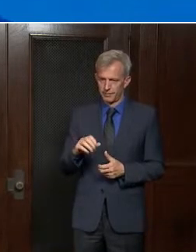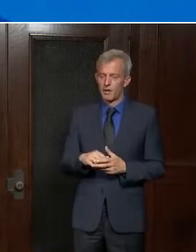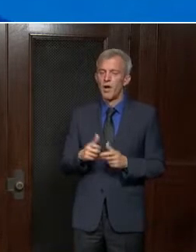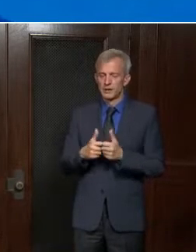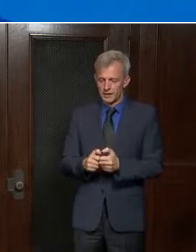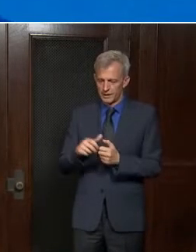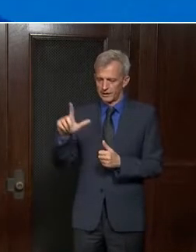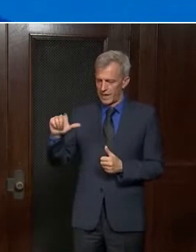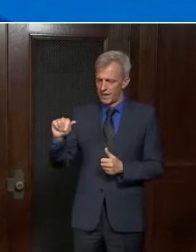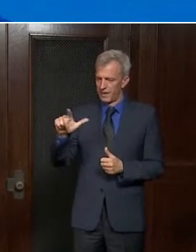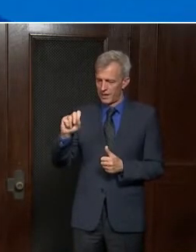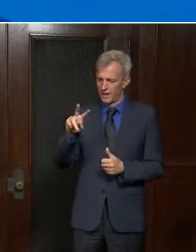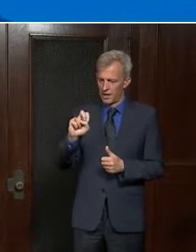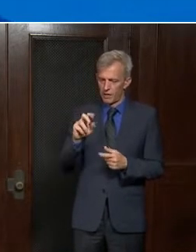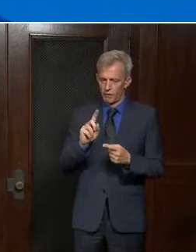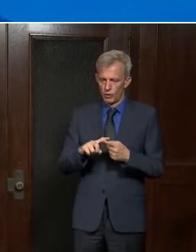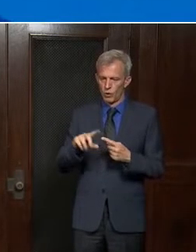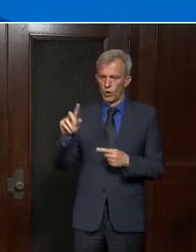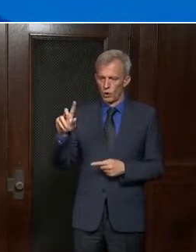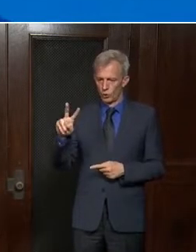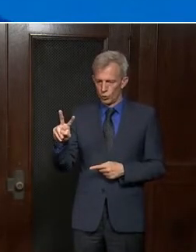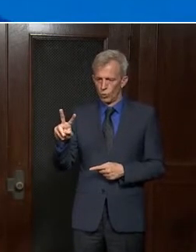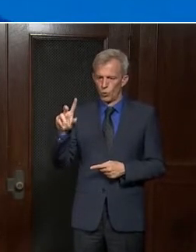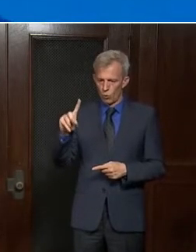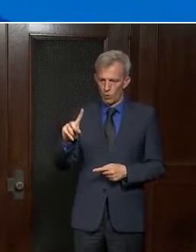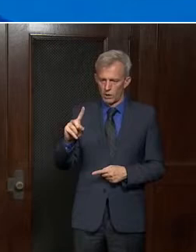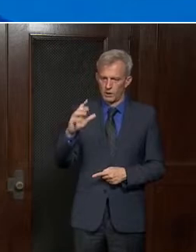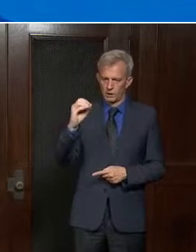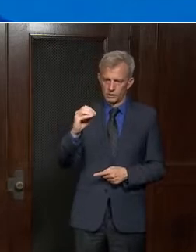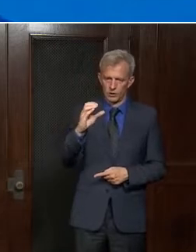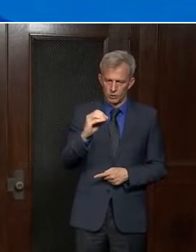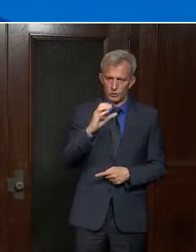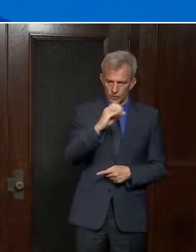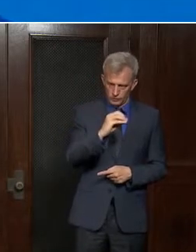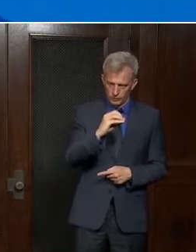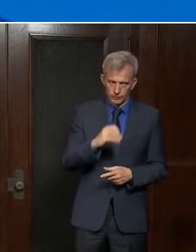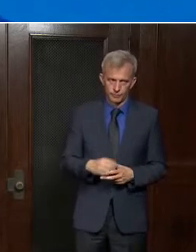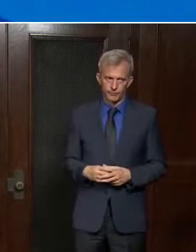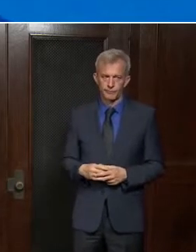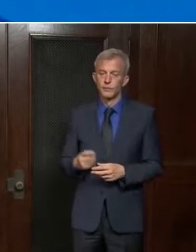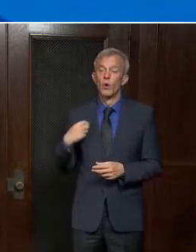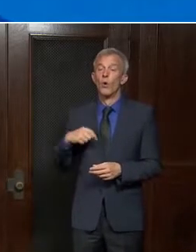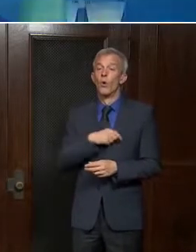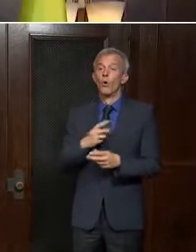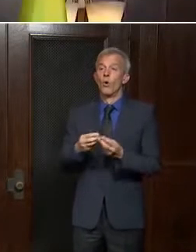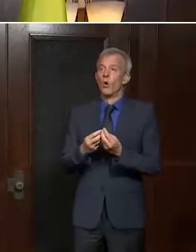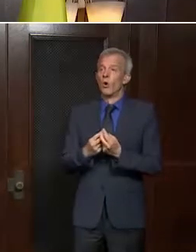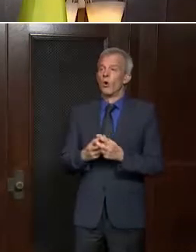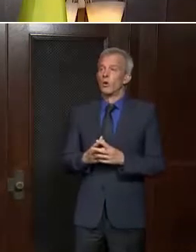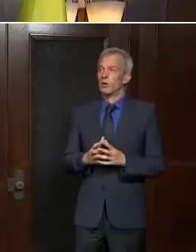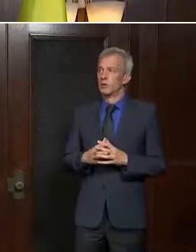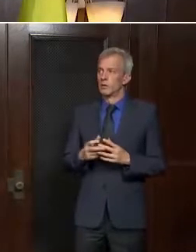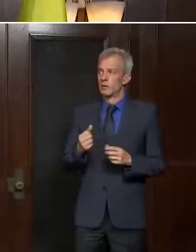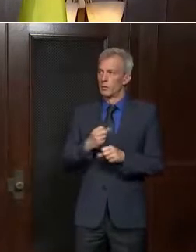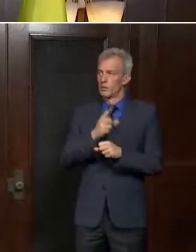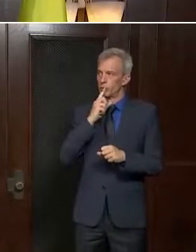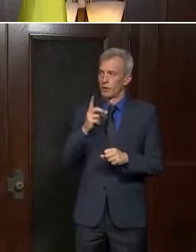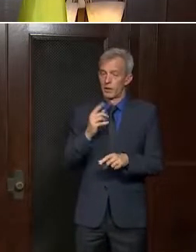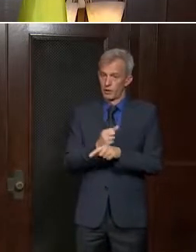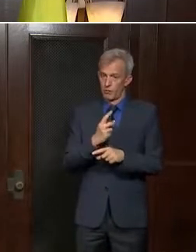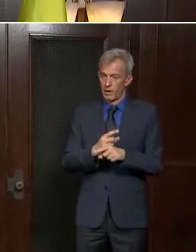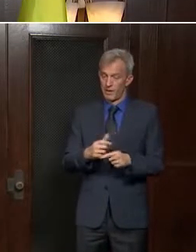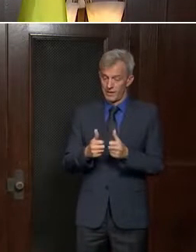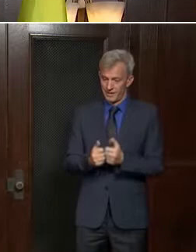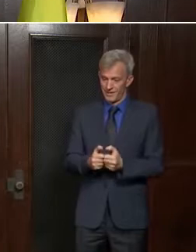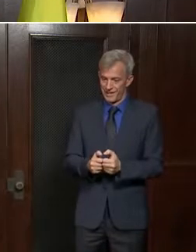LA Love to 21,000. And we rolled out, actually I want to make sure I get that right. It's